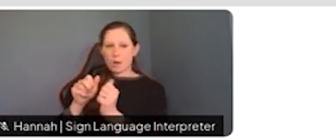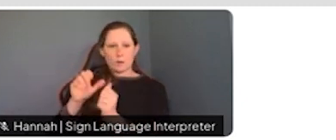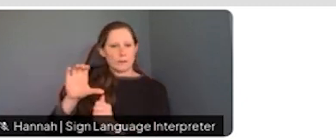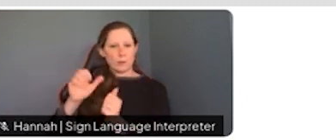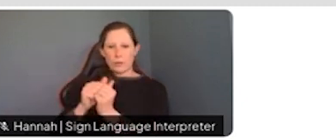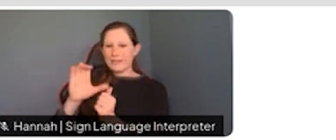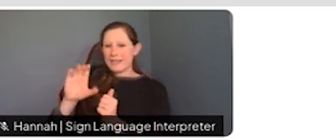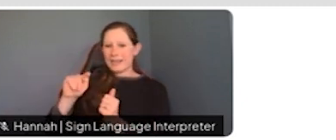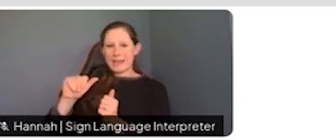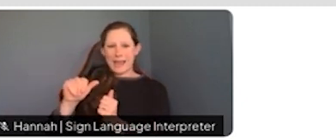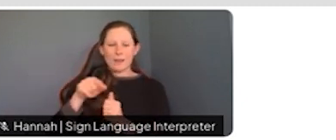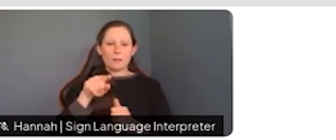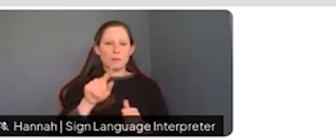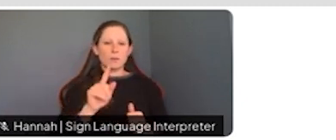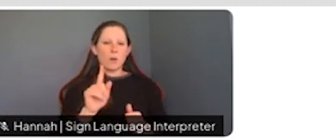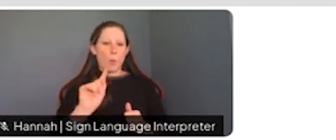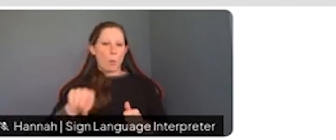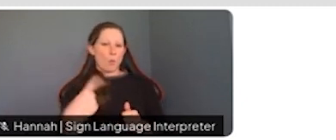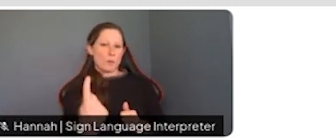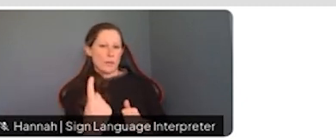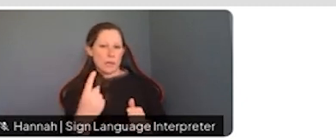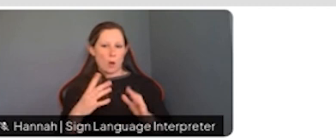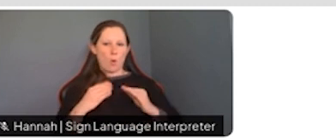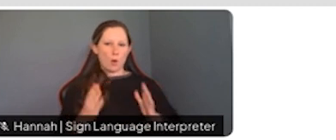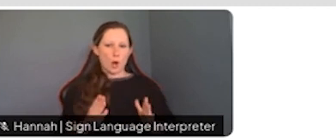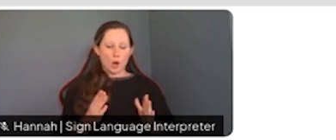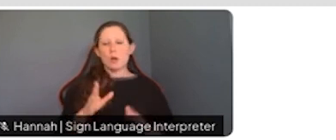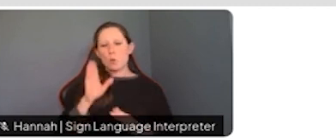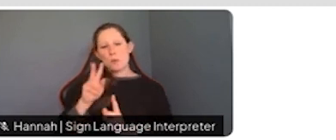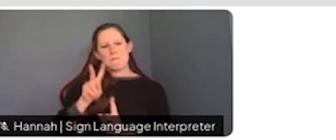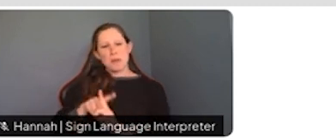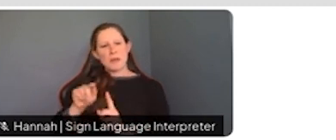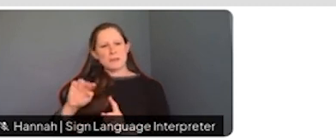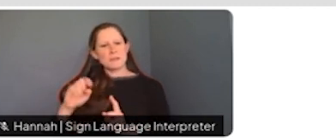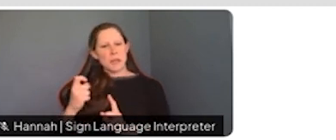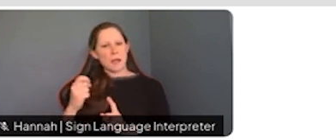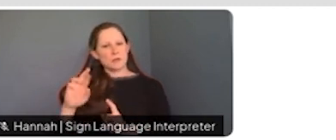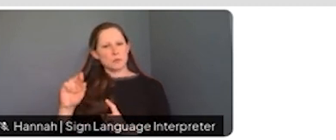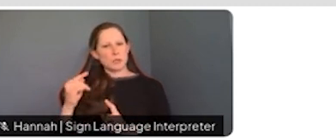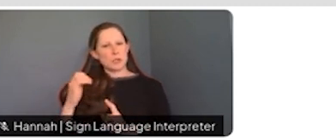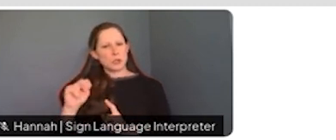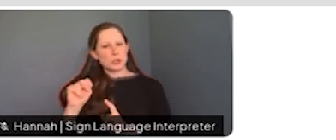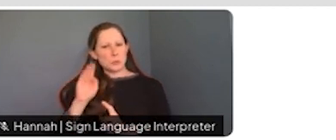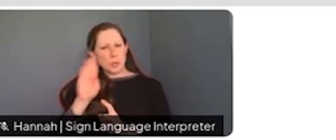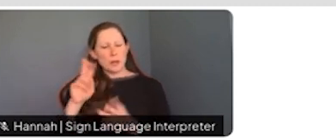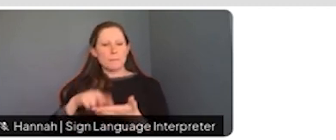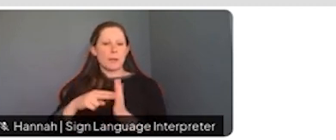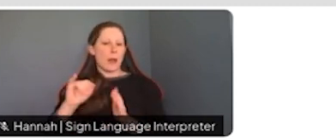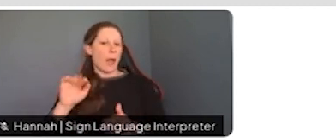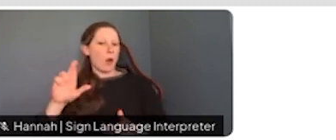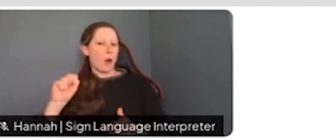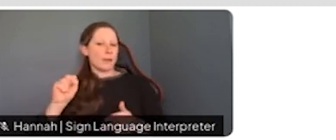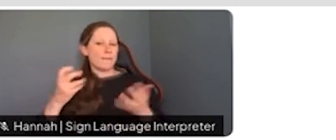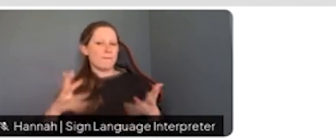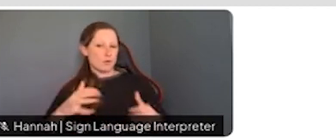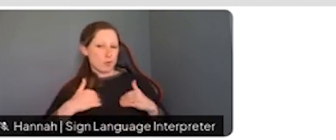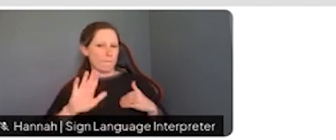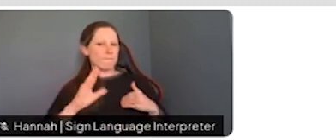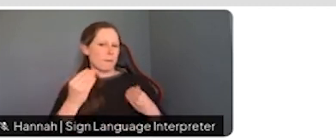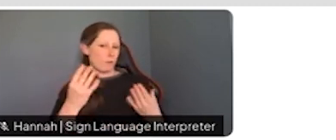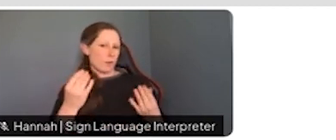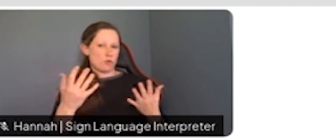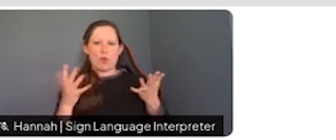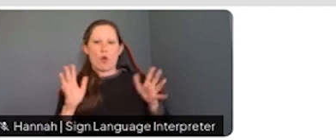ownership. You are the sole owner and you'll be filing a tax return. So in this example, the IRS would have all of your information already. But